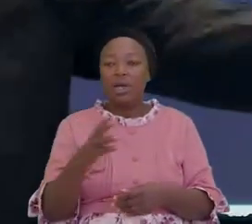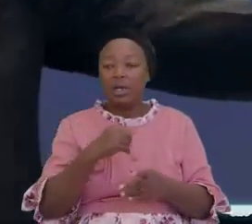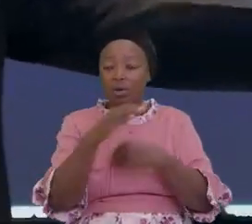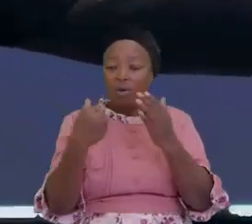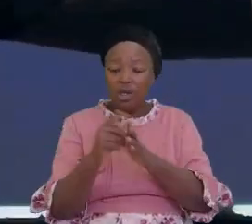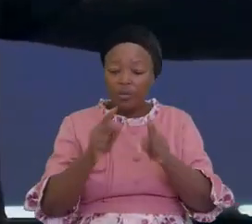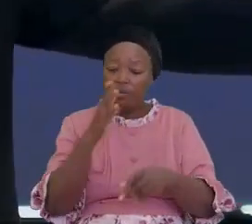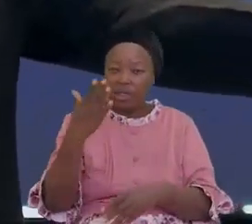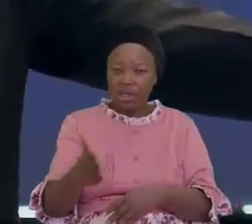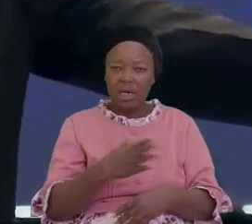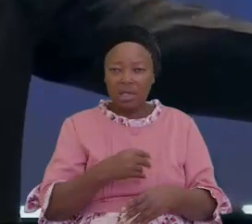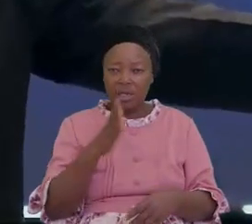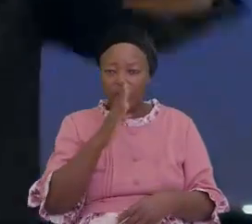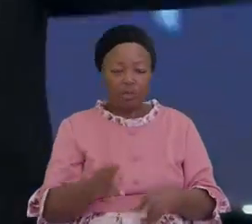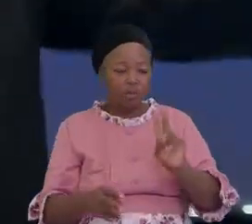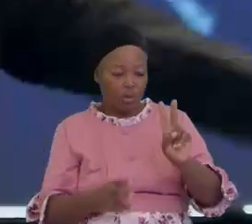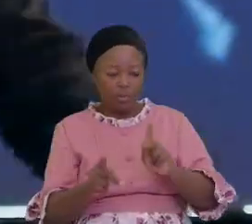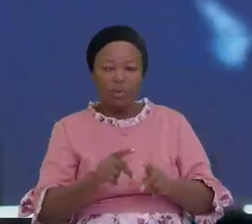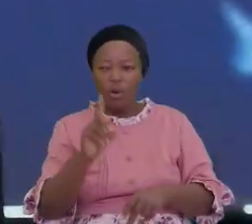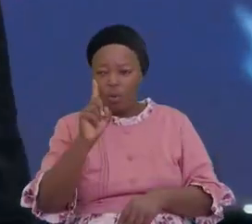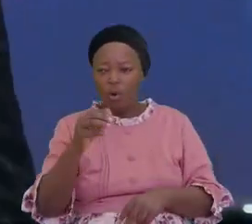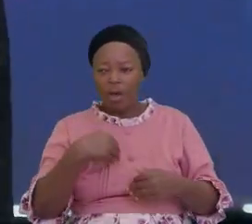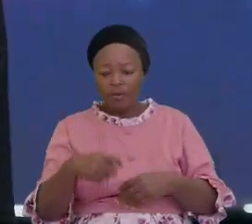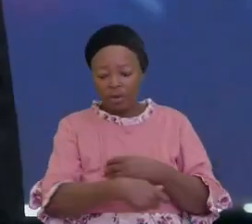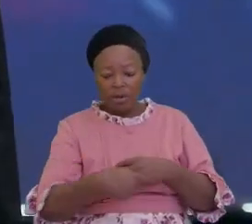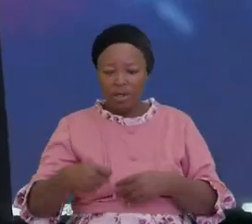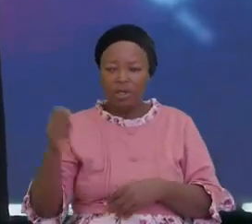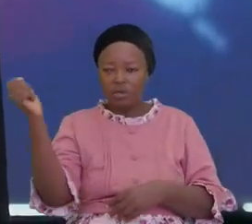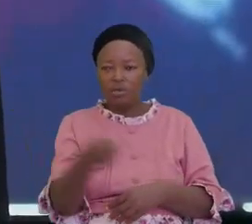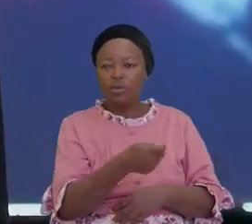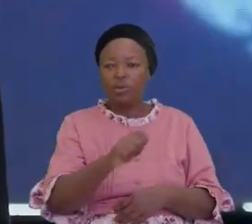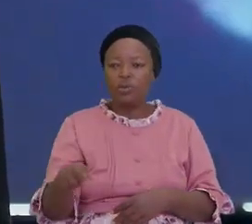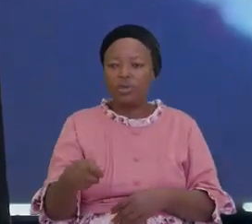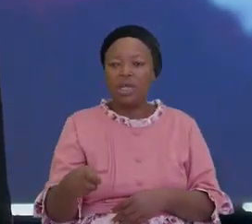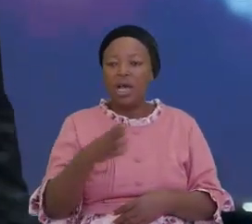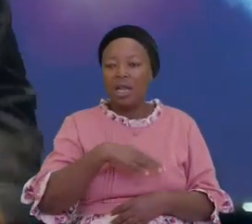two people, one having a sword, the other one having a sword.